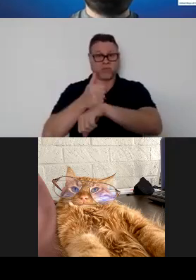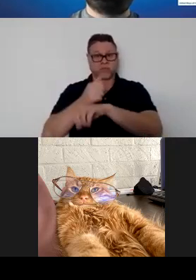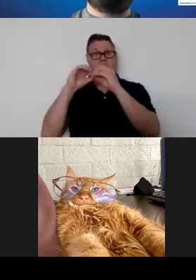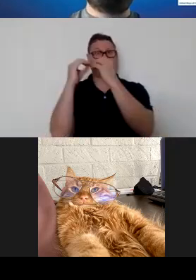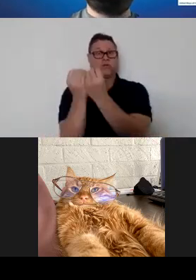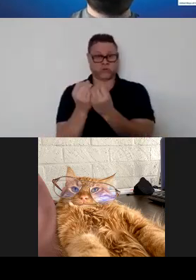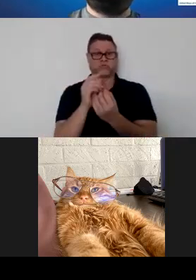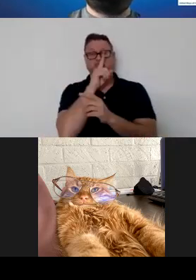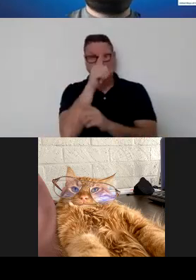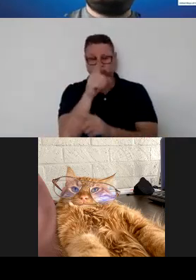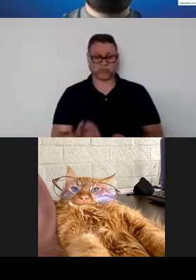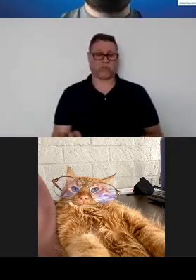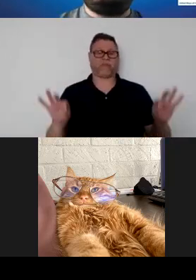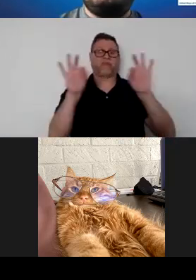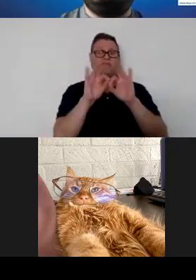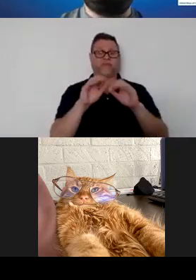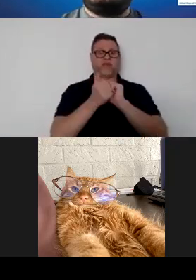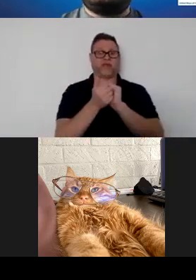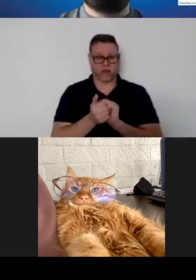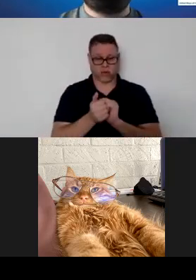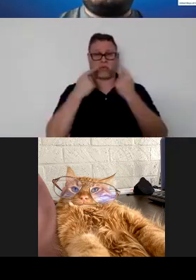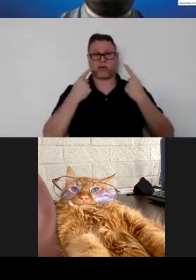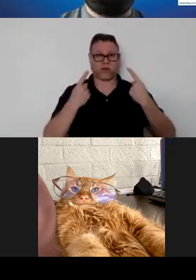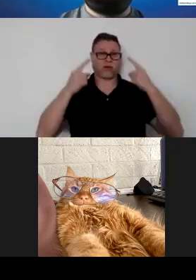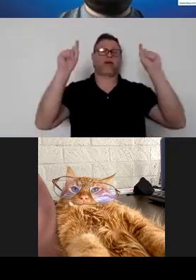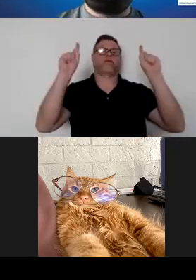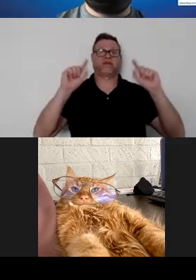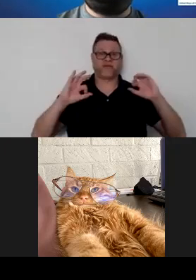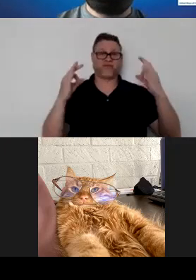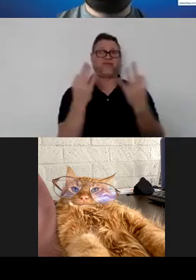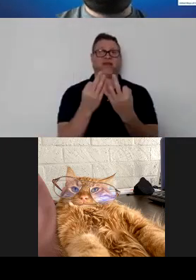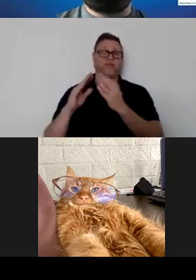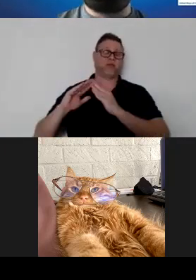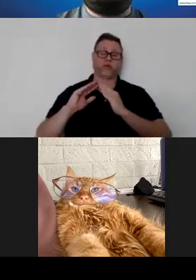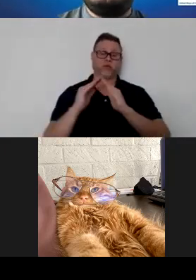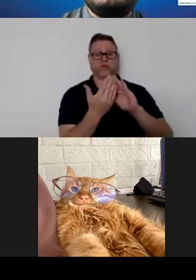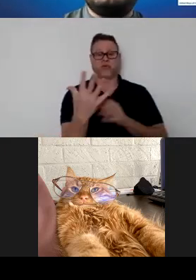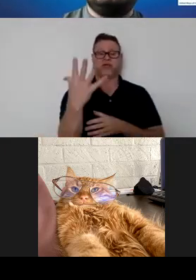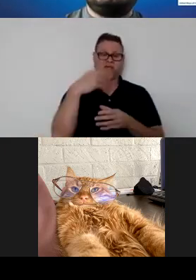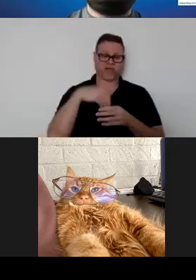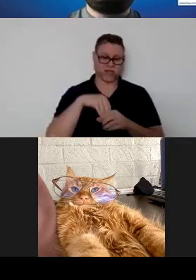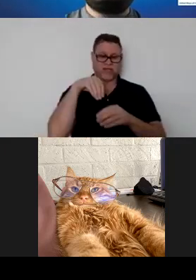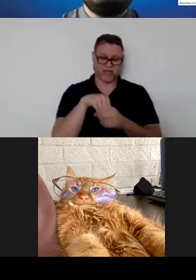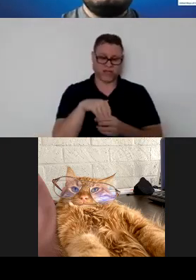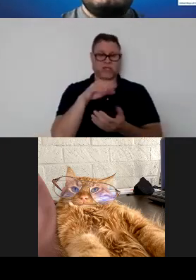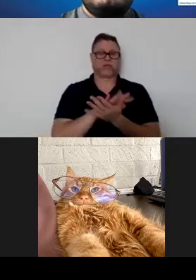really critical into how we accomplish active family and community engagement in